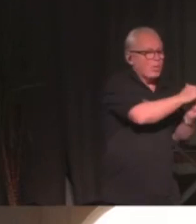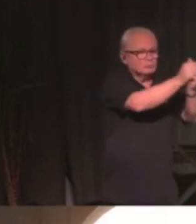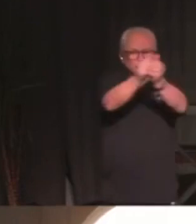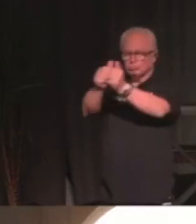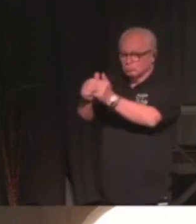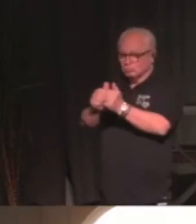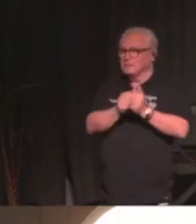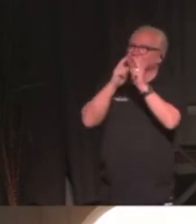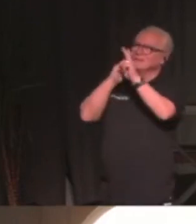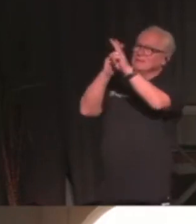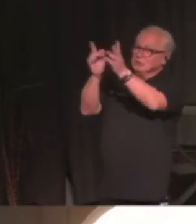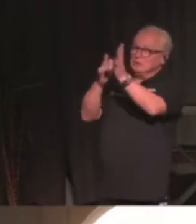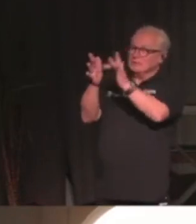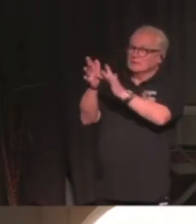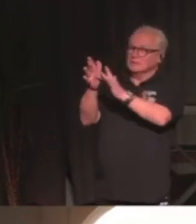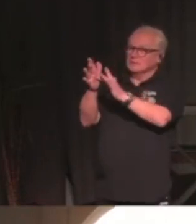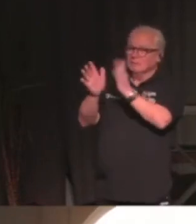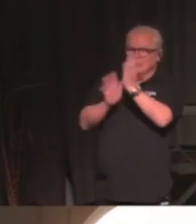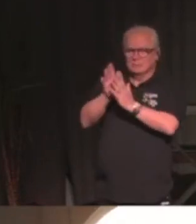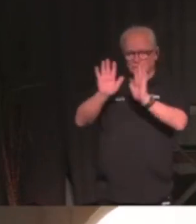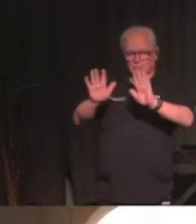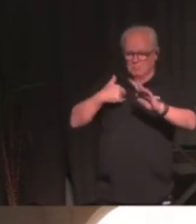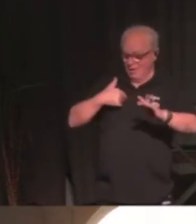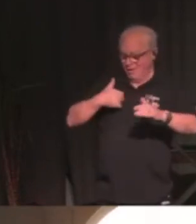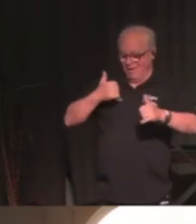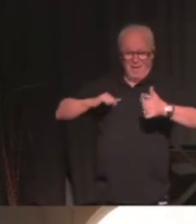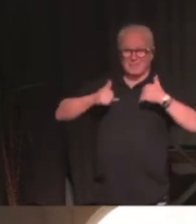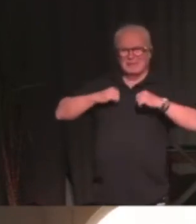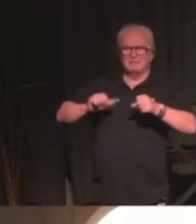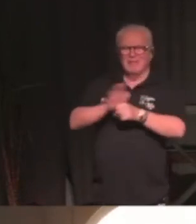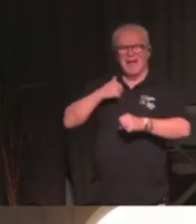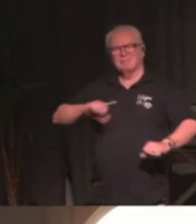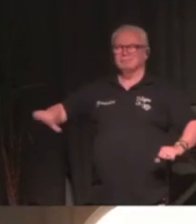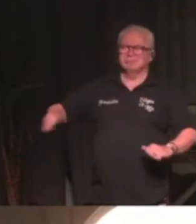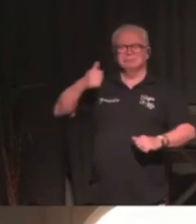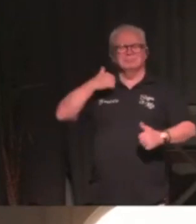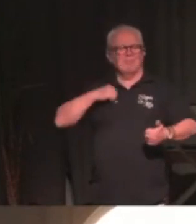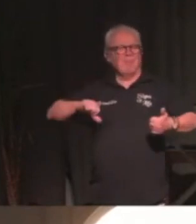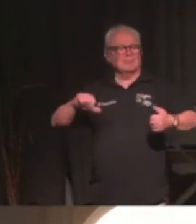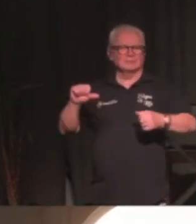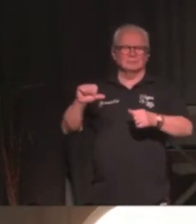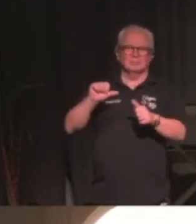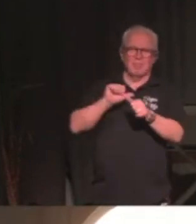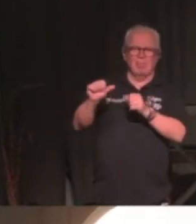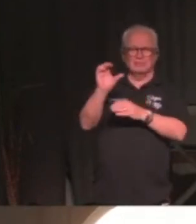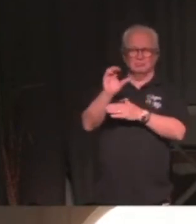That's going to stop us from getting prideful and thinking we're the boys.